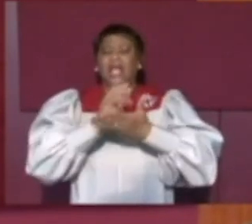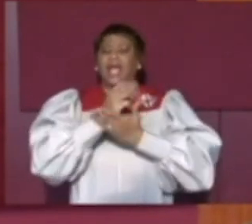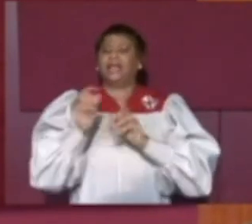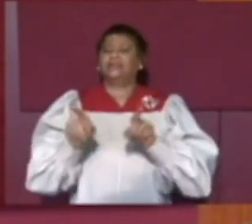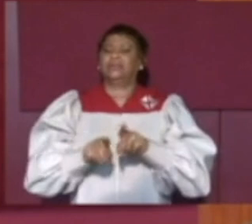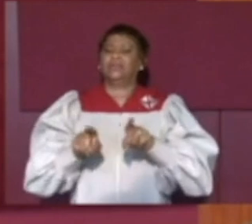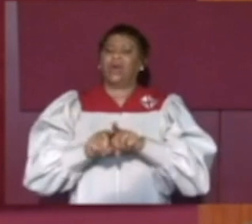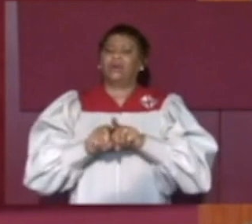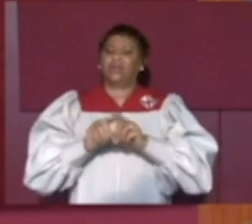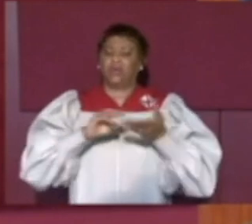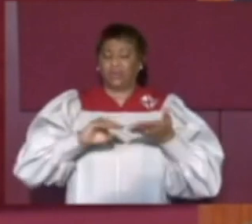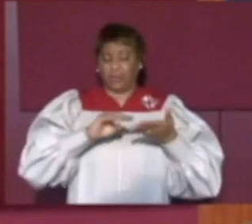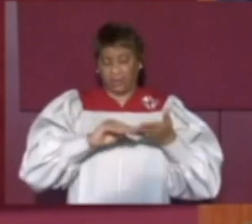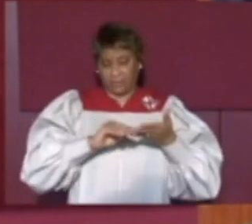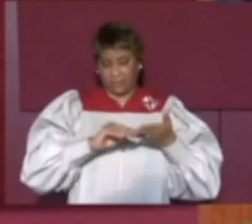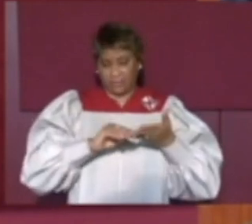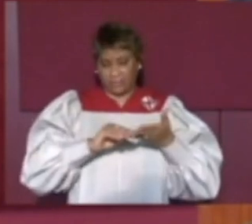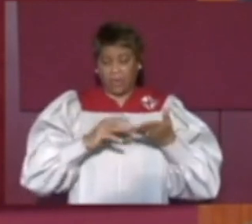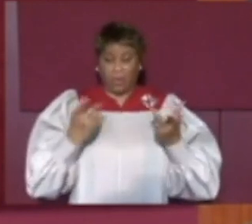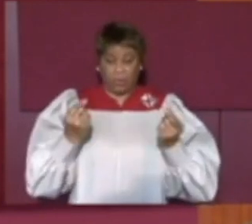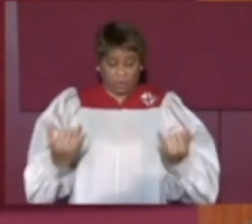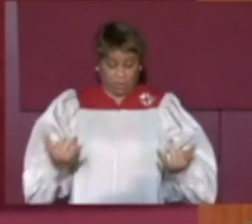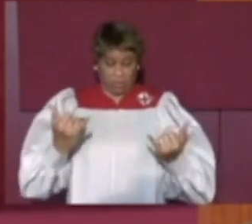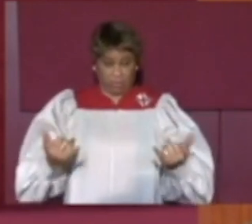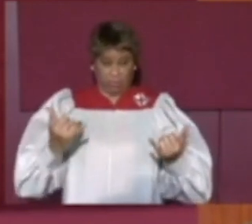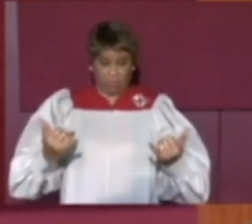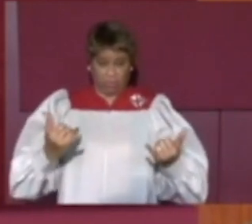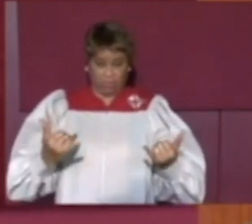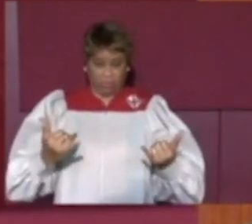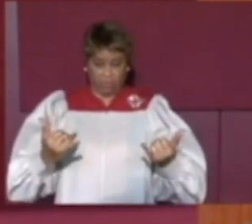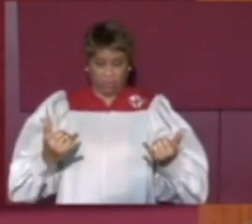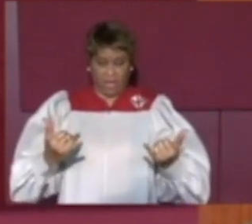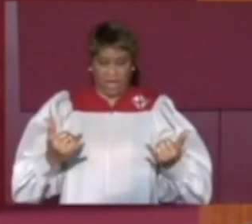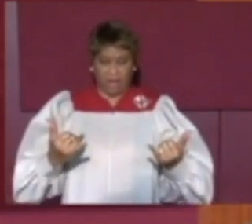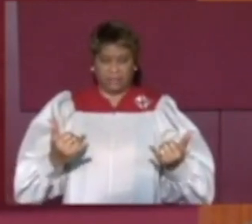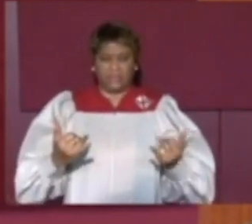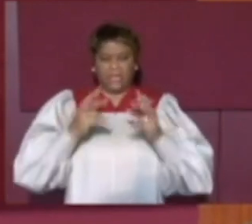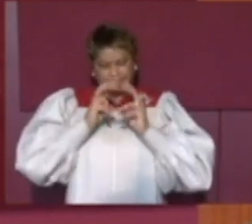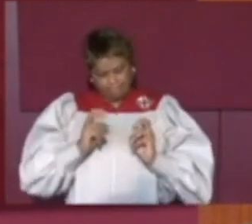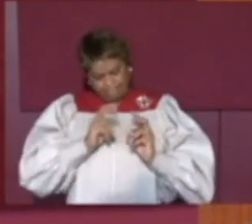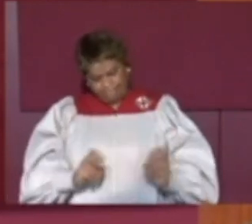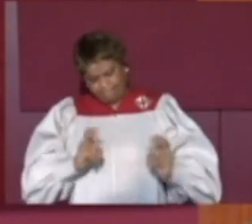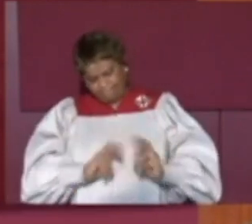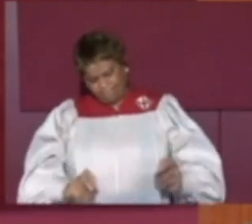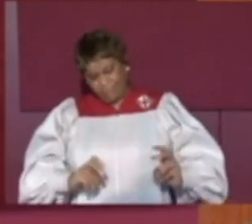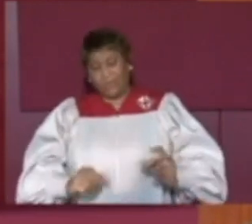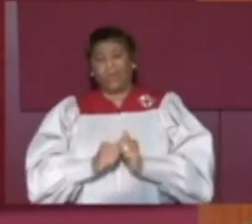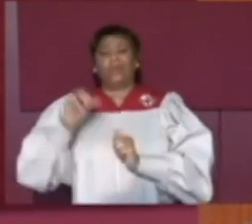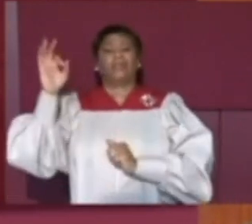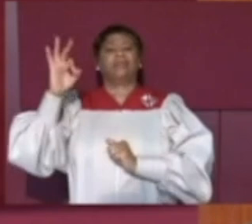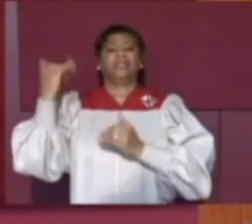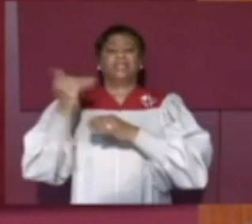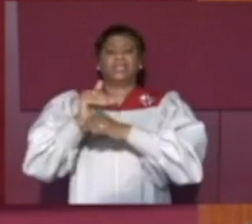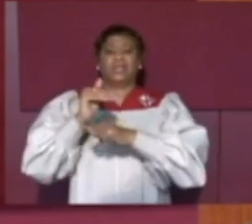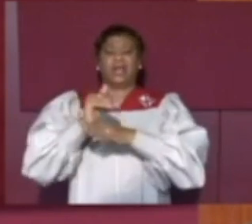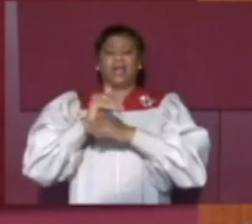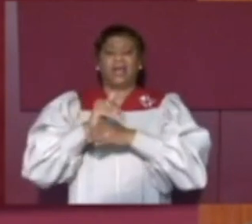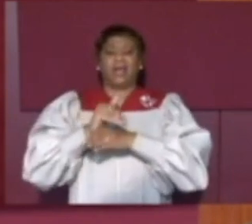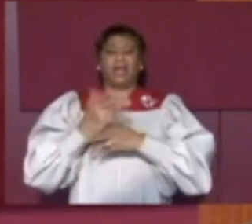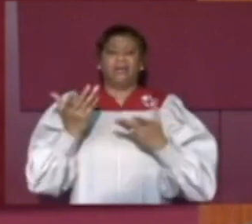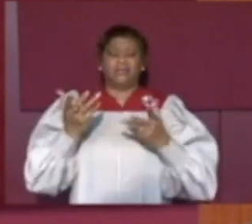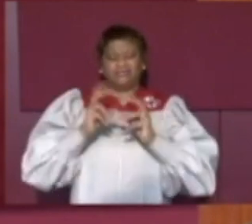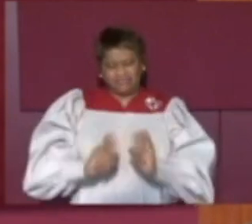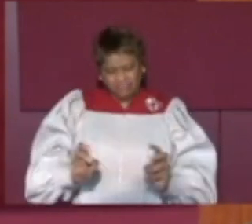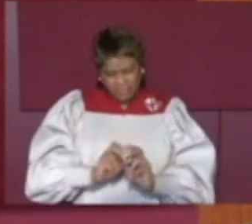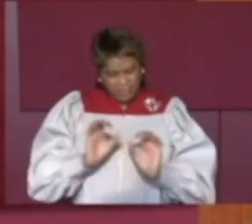be forgiving. So what we want to do now is sort of dig in a little bit deeper with the message tonight. And we want to kind of look